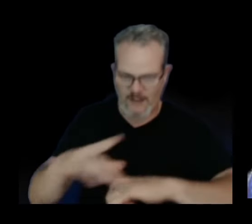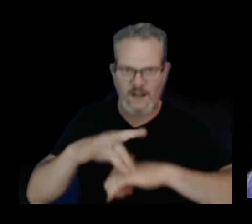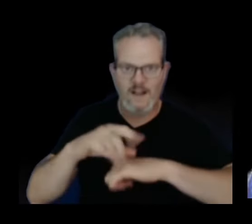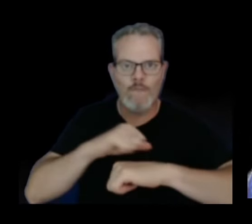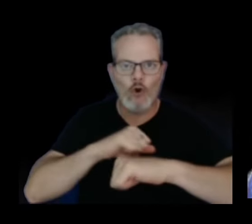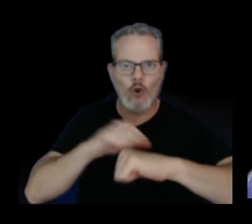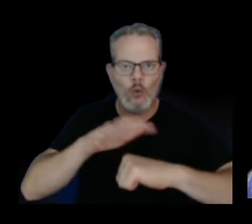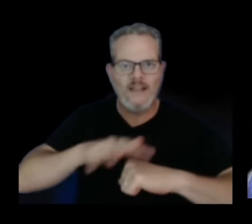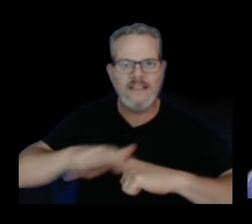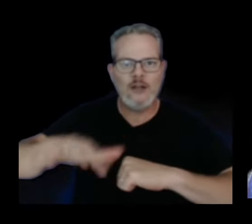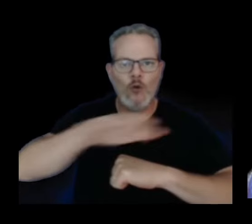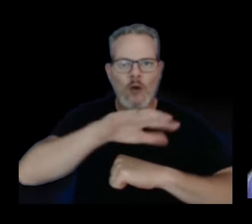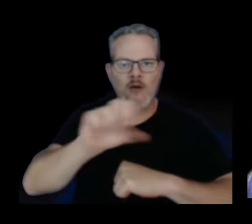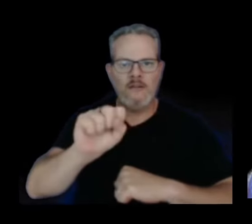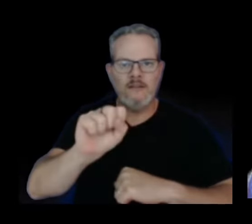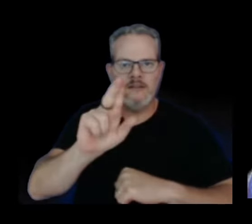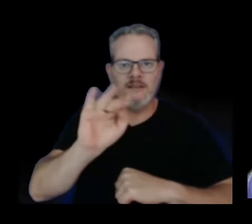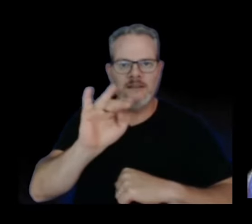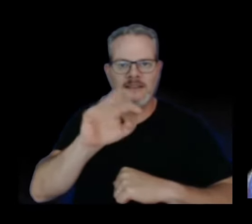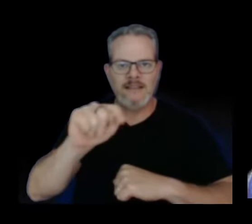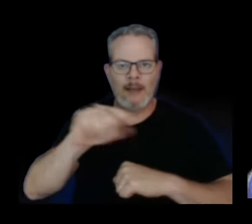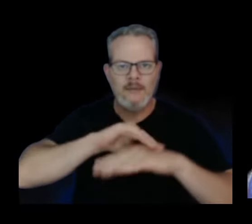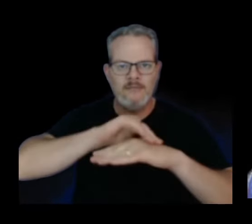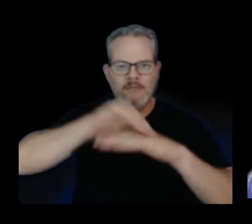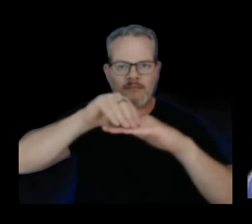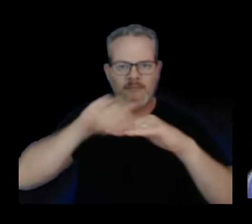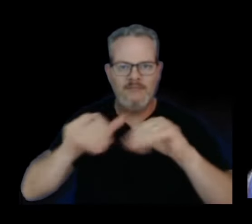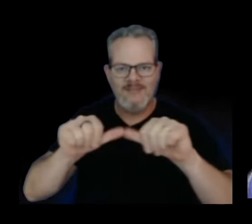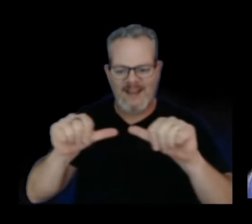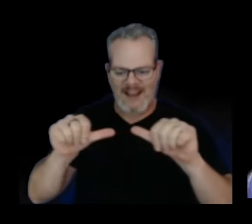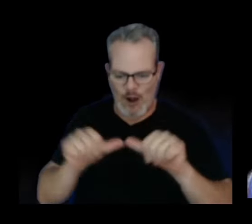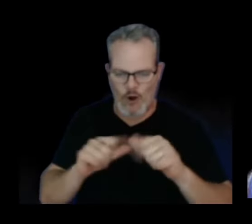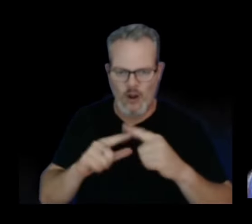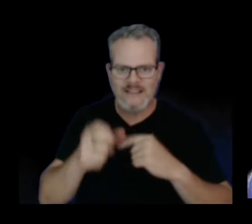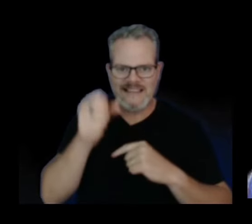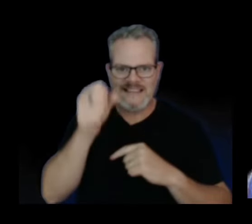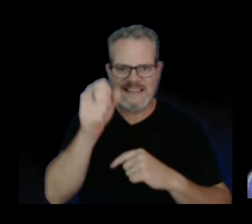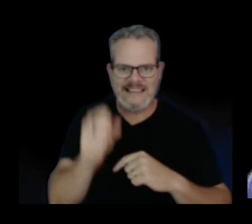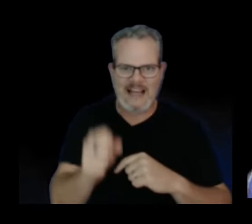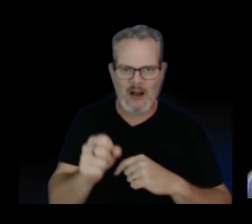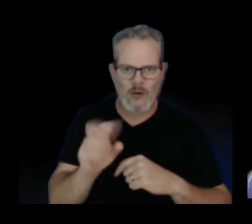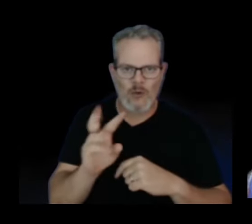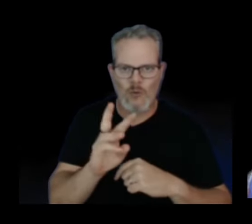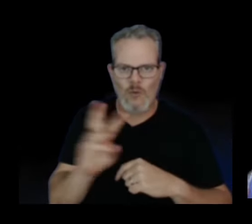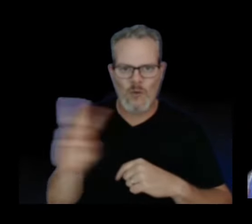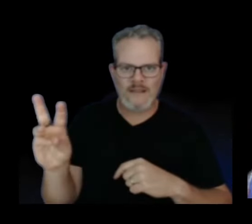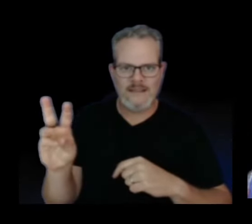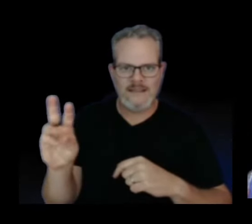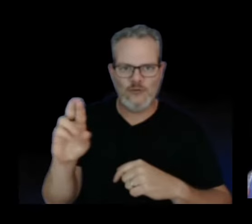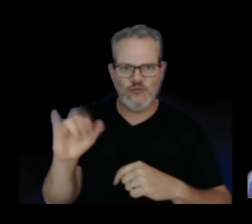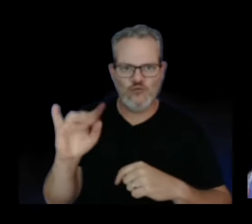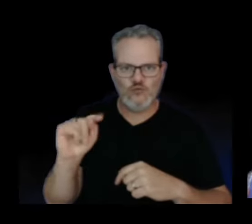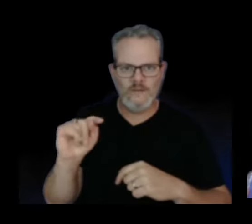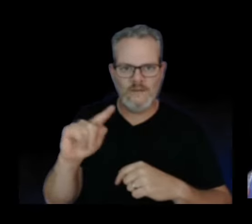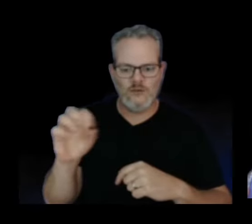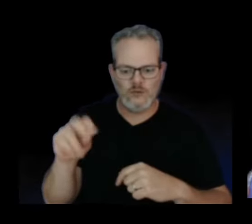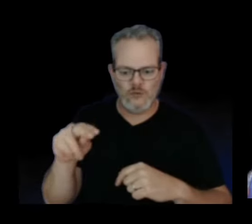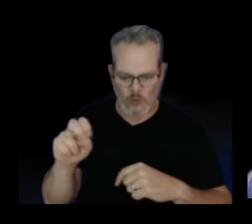summit area and South Caldera extending down a southwest rift connector and a southwest rift zone all through